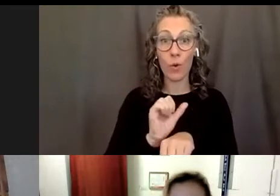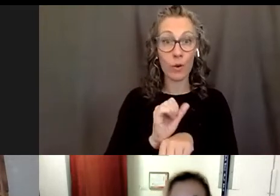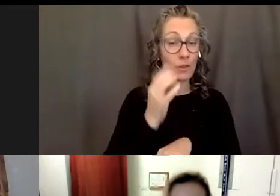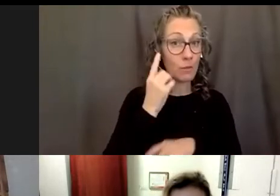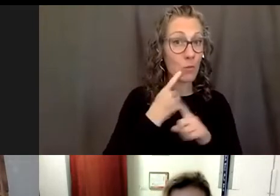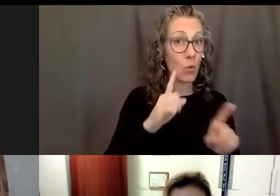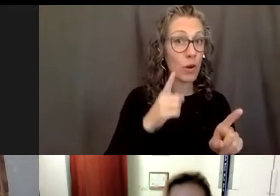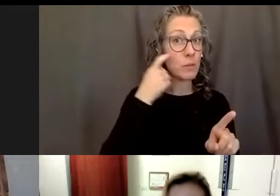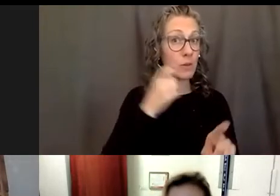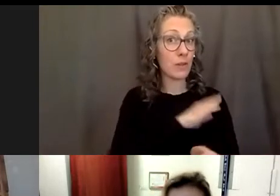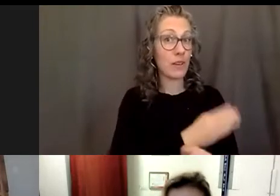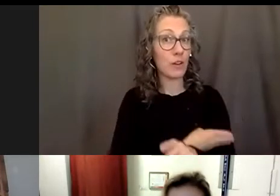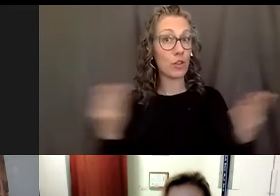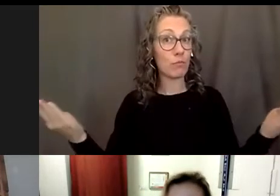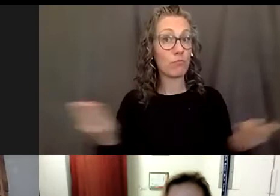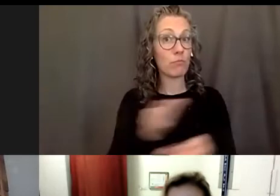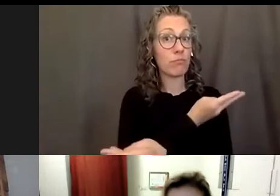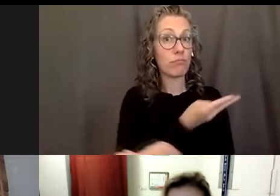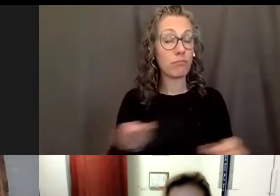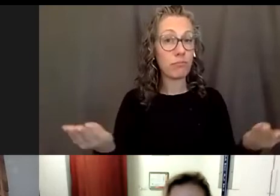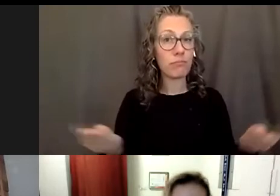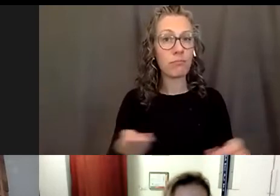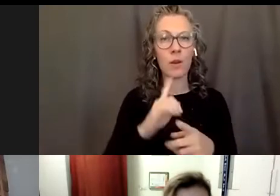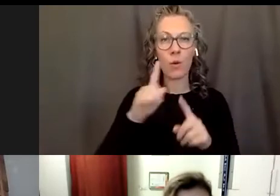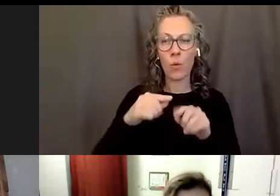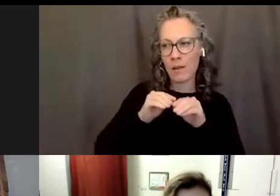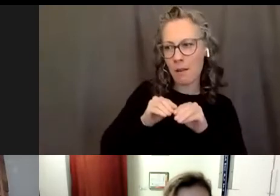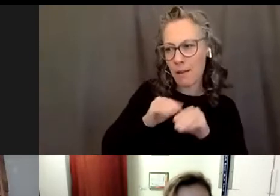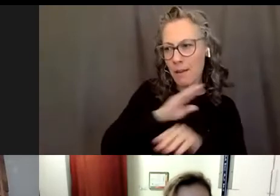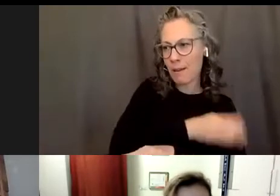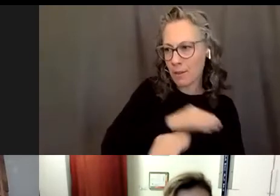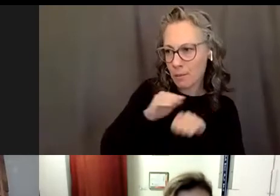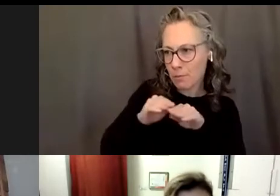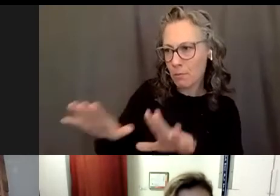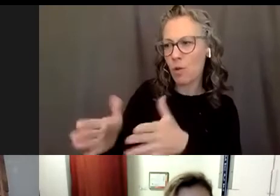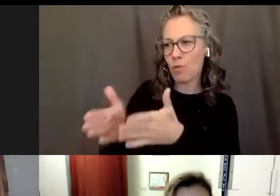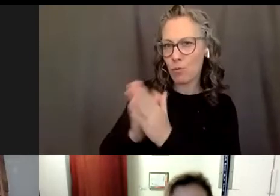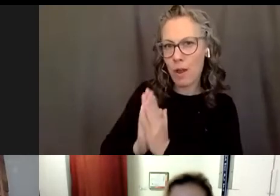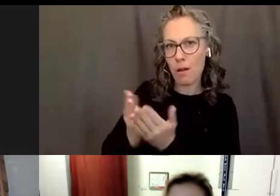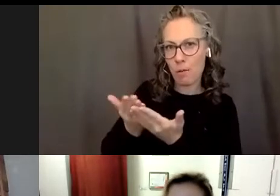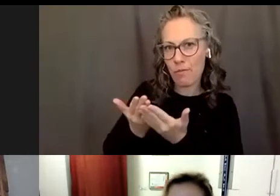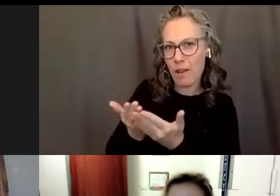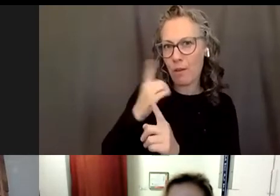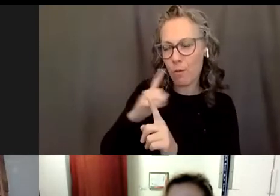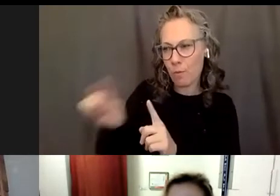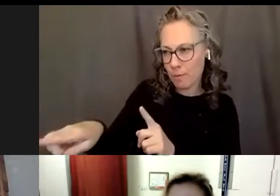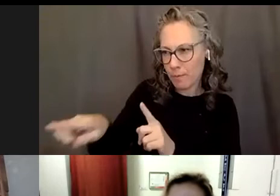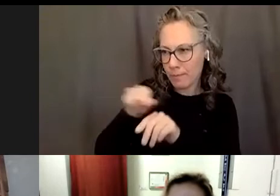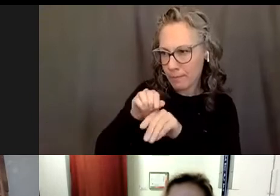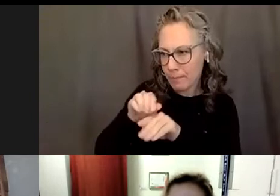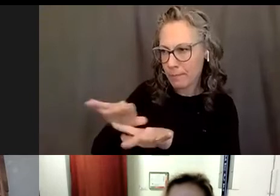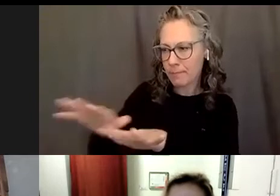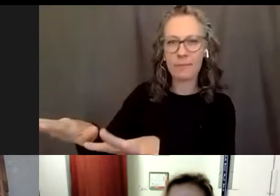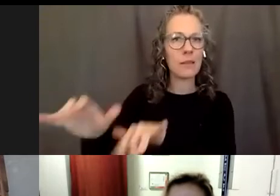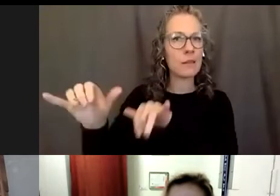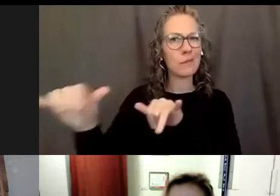And when you're sending energy healing to somebody, or when you're sending prayers to somebody, it's essentially the same